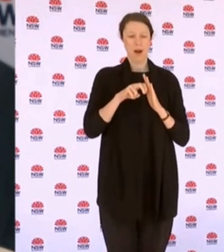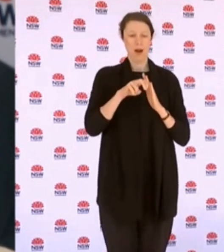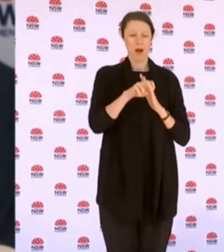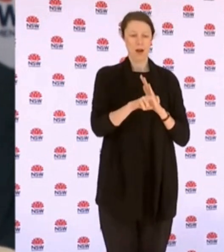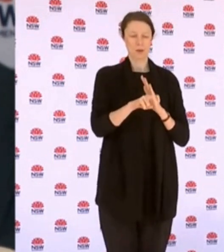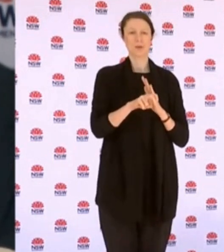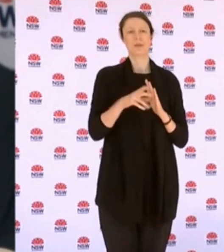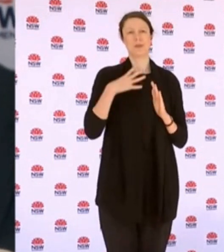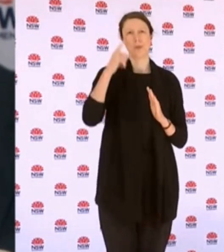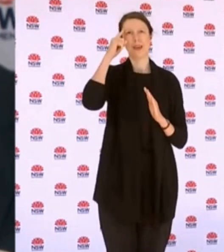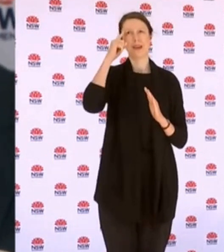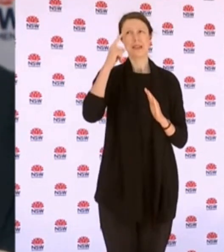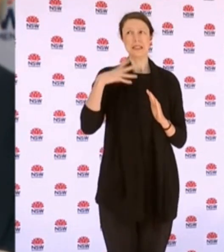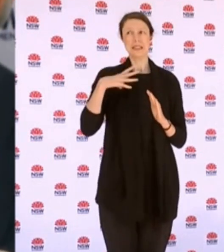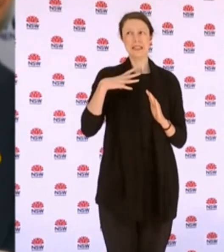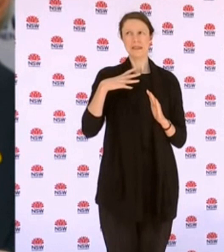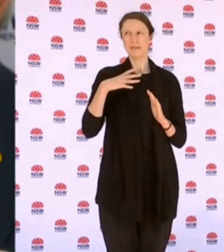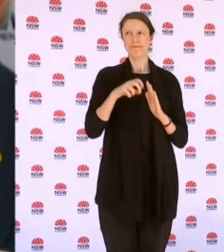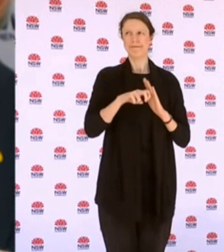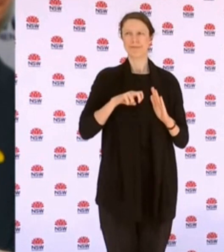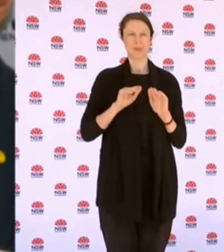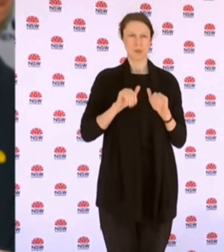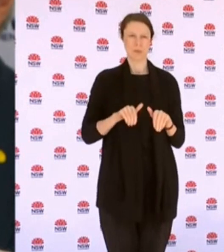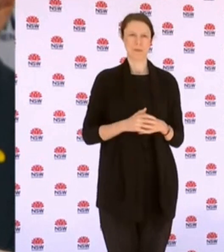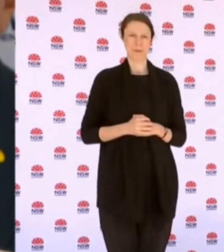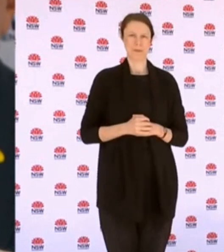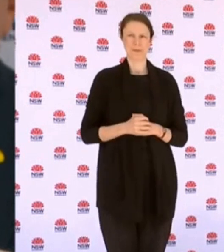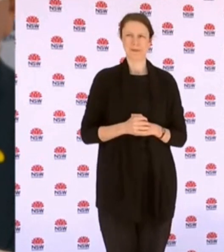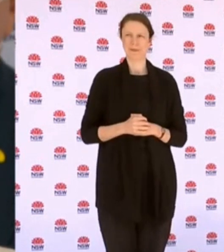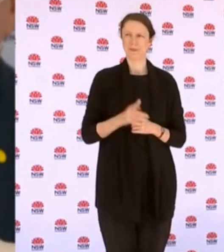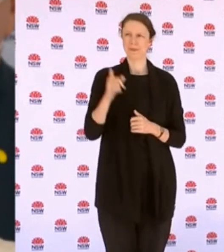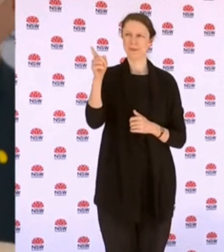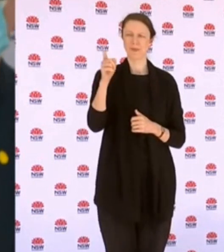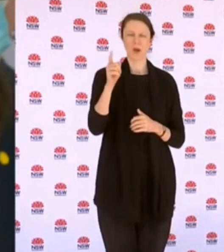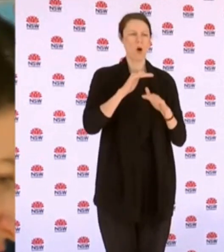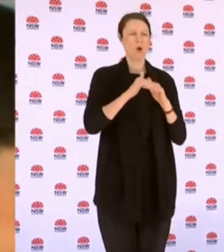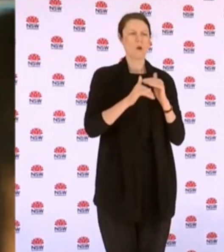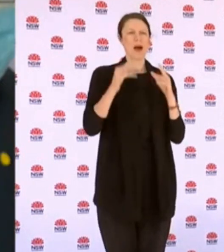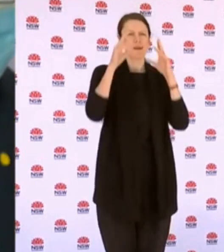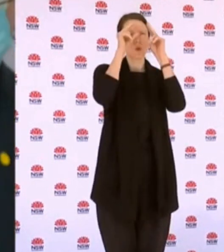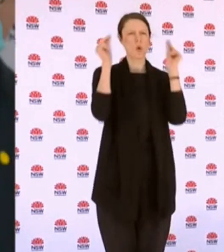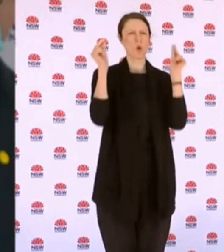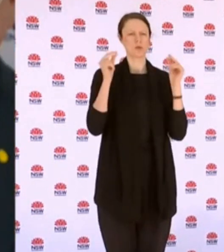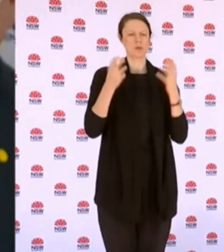An update on the Westmead nurse and the situation there and how concerning it is that medical staff are being affected? I'll just ask Dr. Chan.